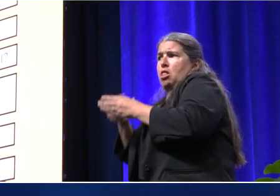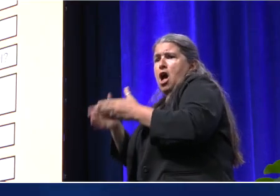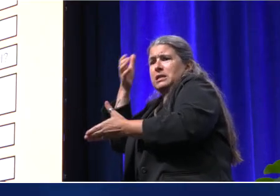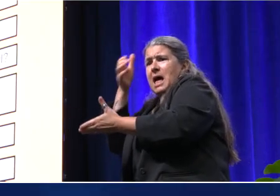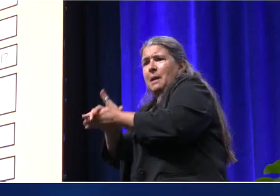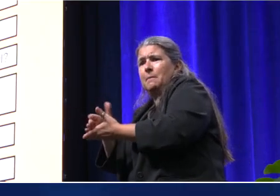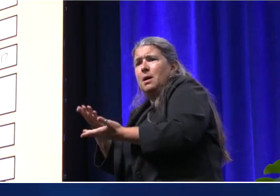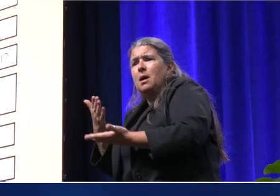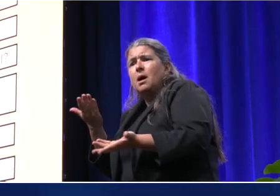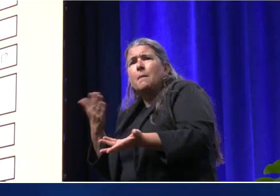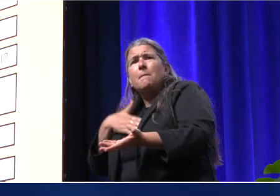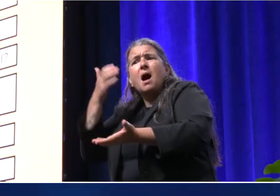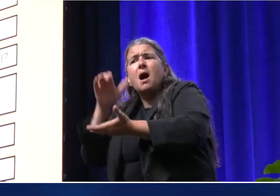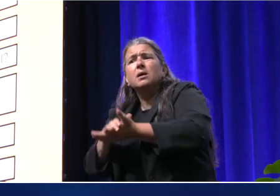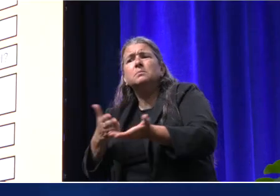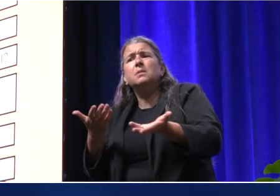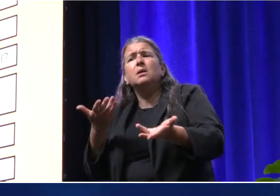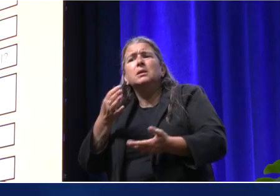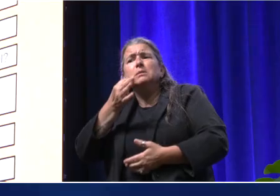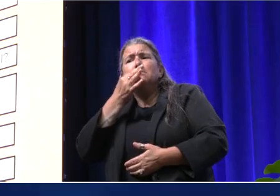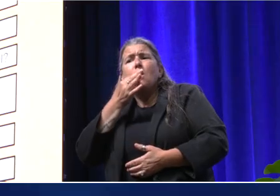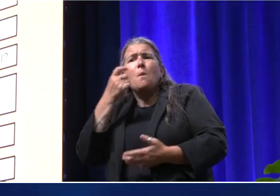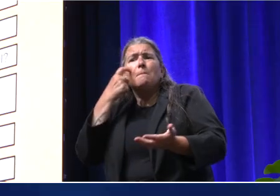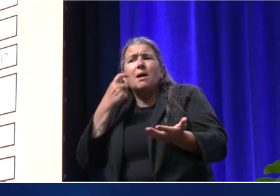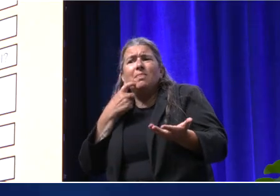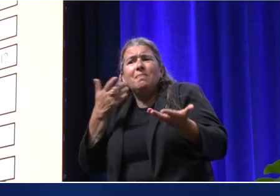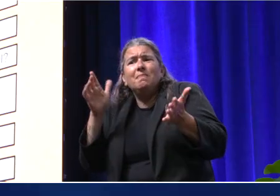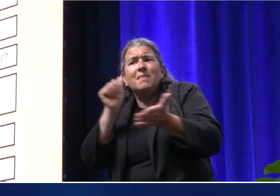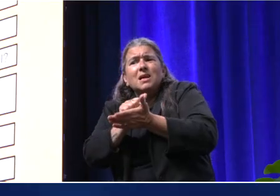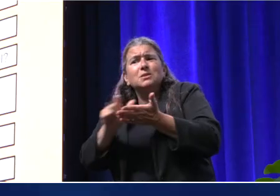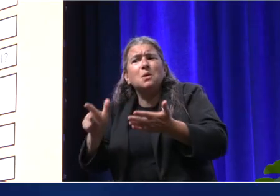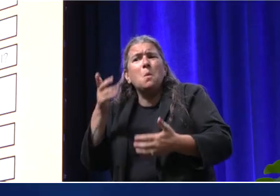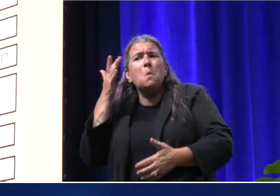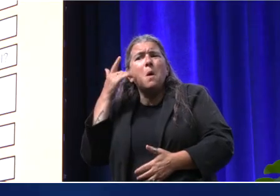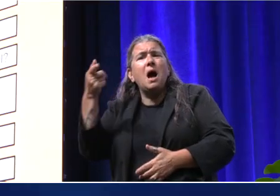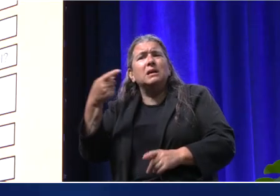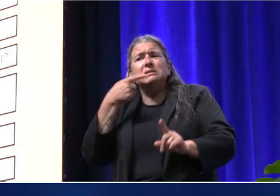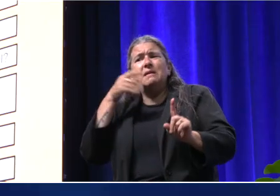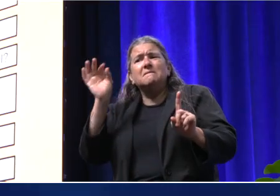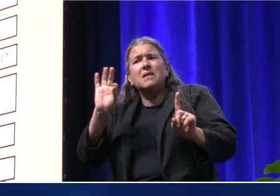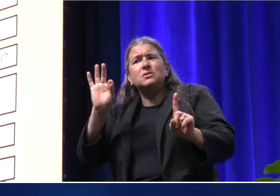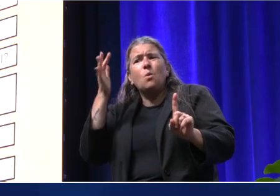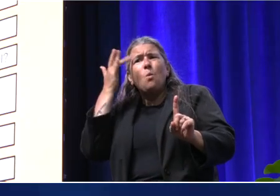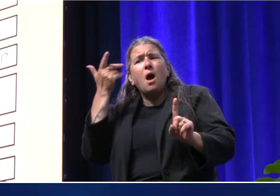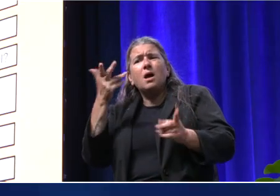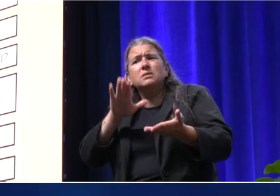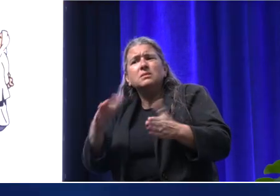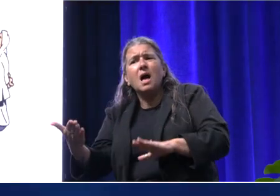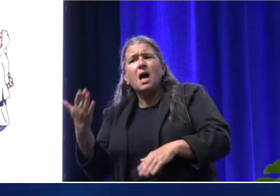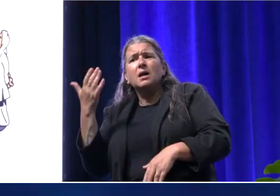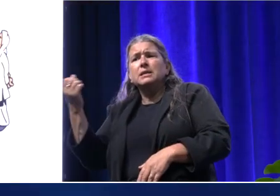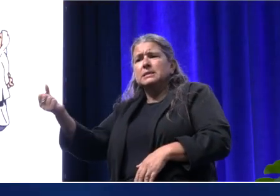fentanyl overdose? And we will test those pipes. It's hard work. And it's very sad.